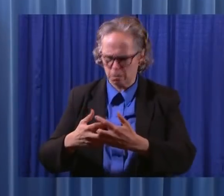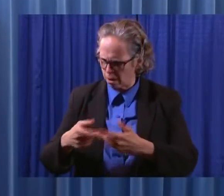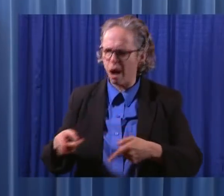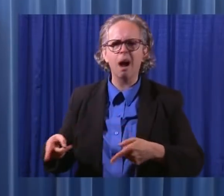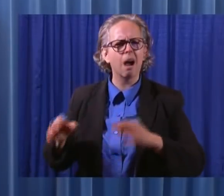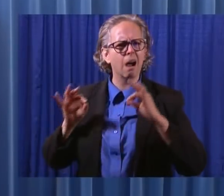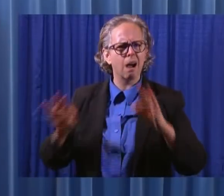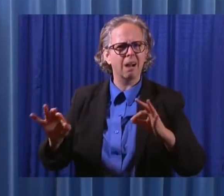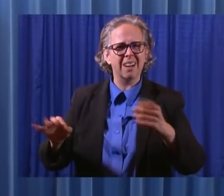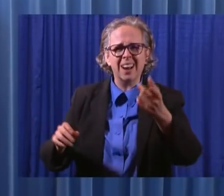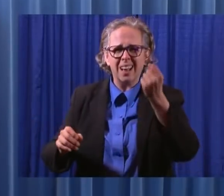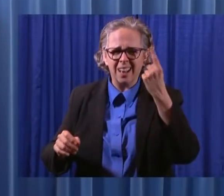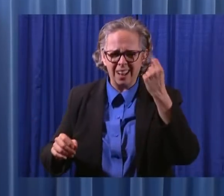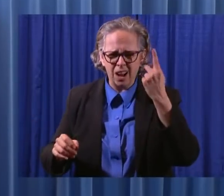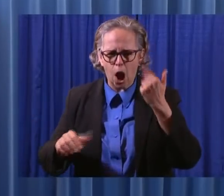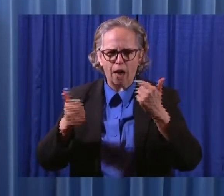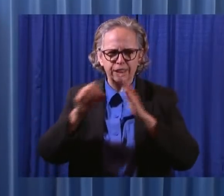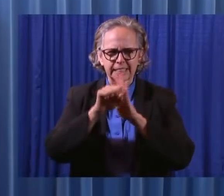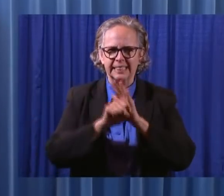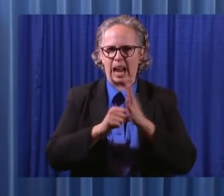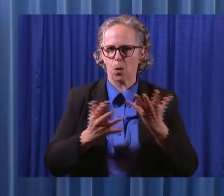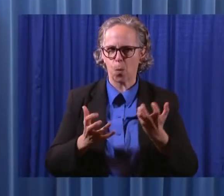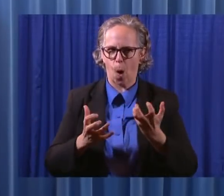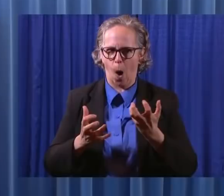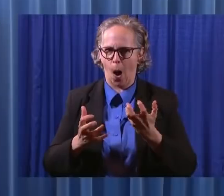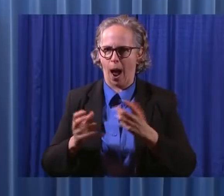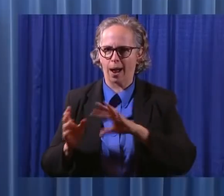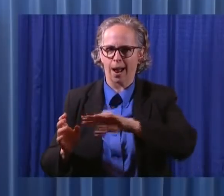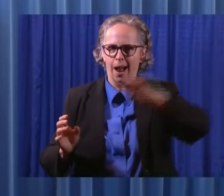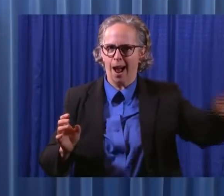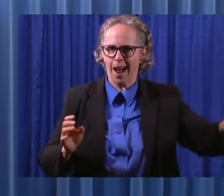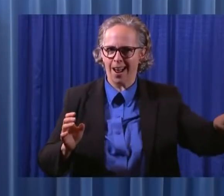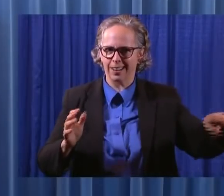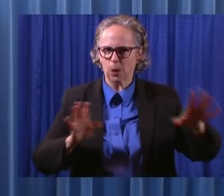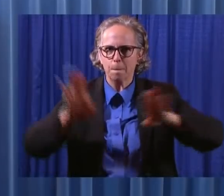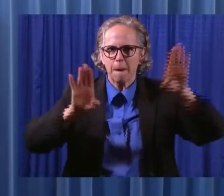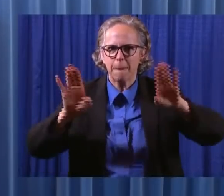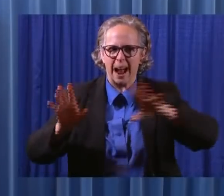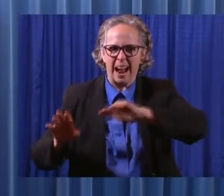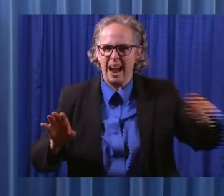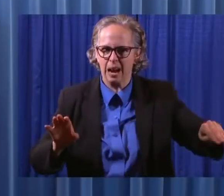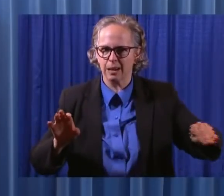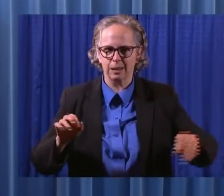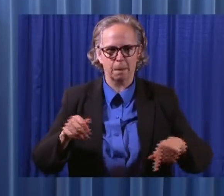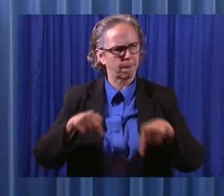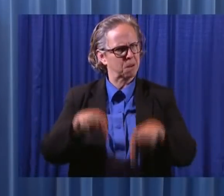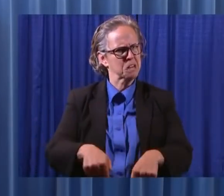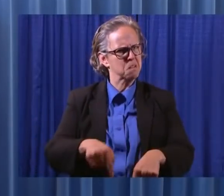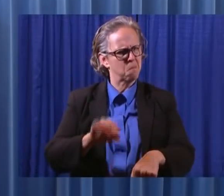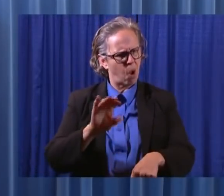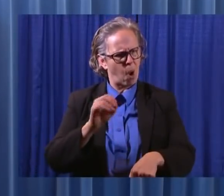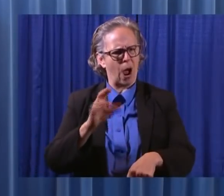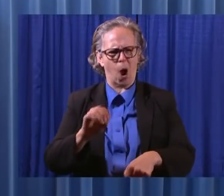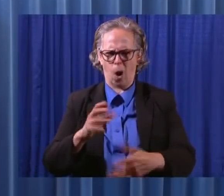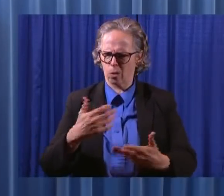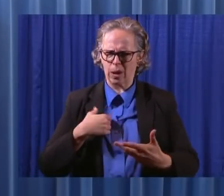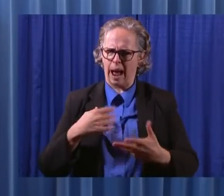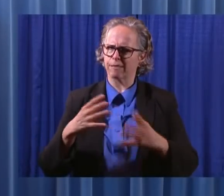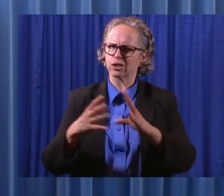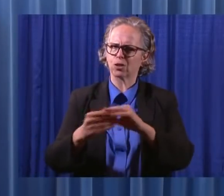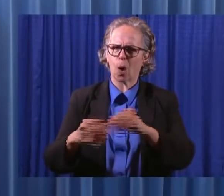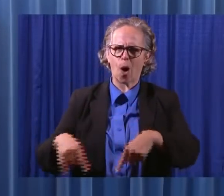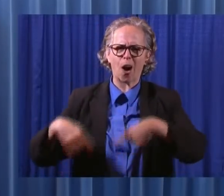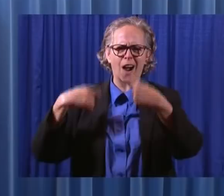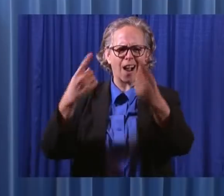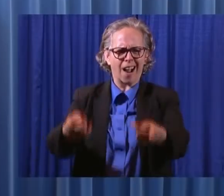that. But we think we've got a good story to tell. We know we have a good story to tell. And this is something that, we're